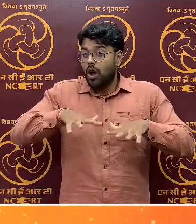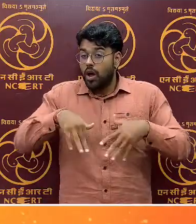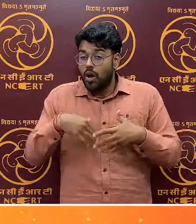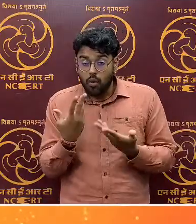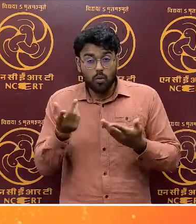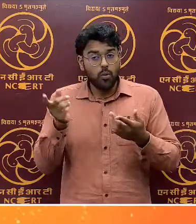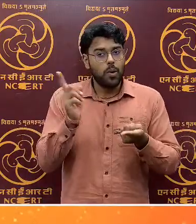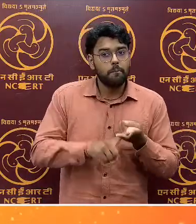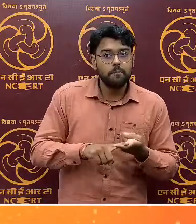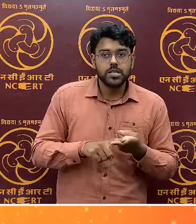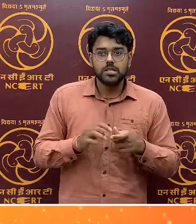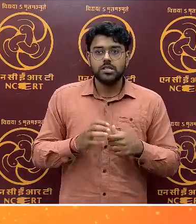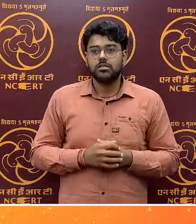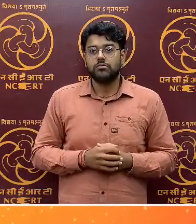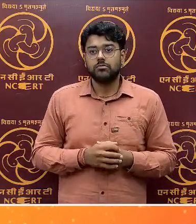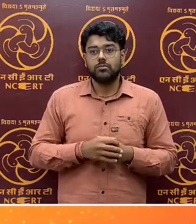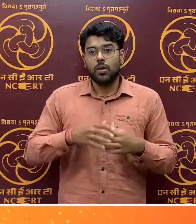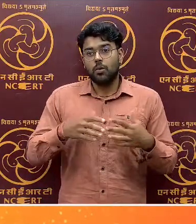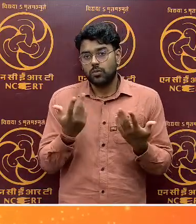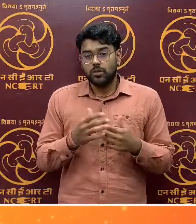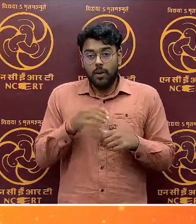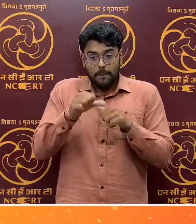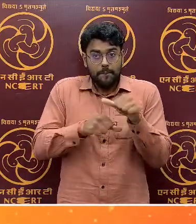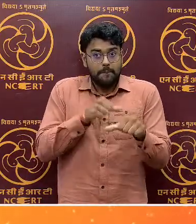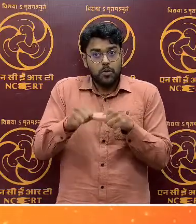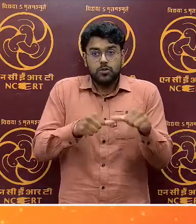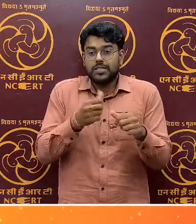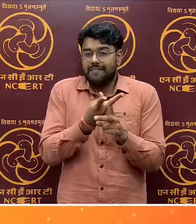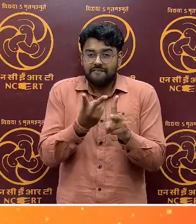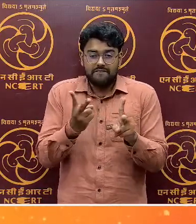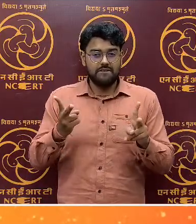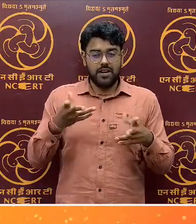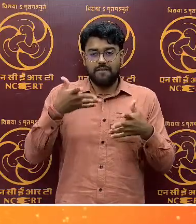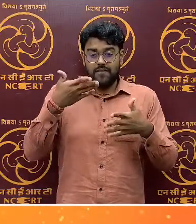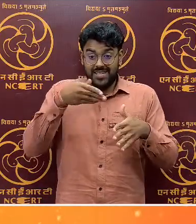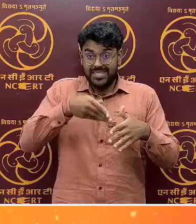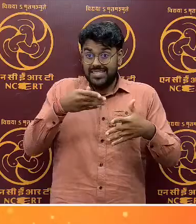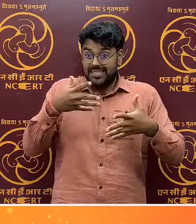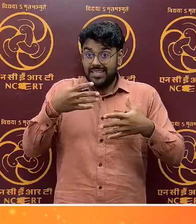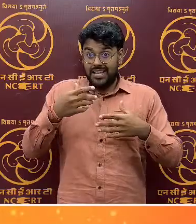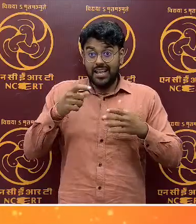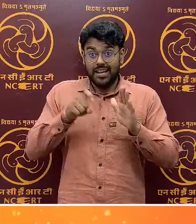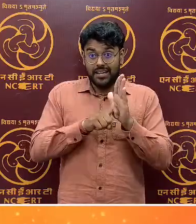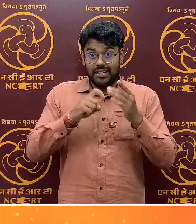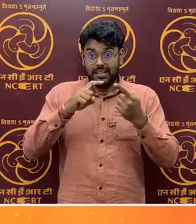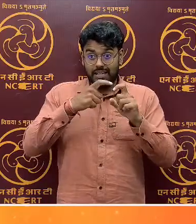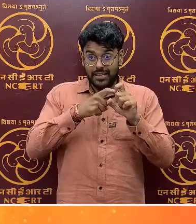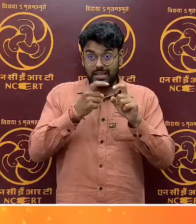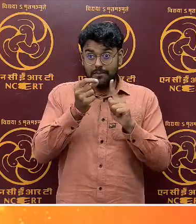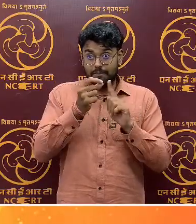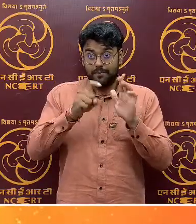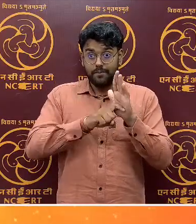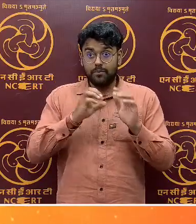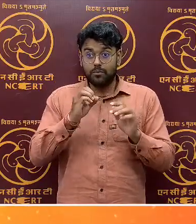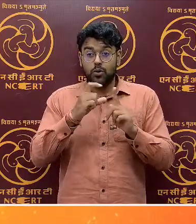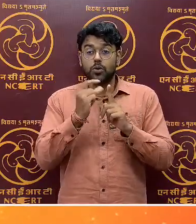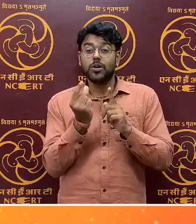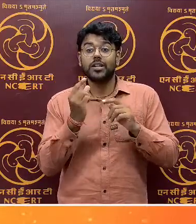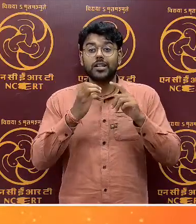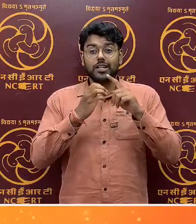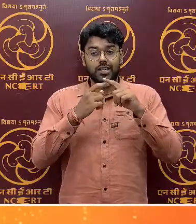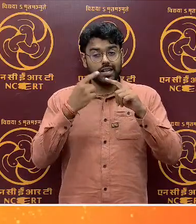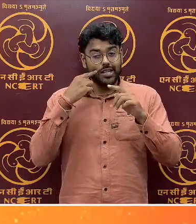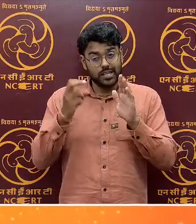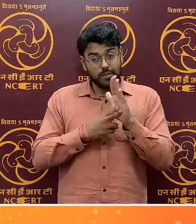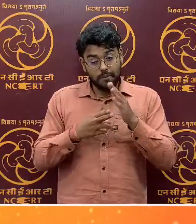is happening, and the processes, various processes that are included for efficient working